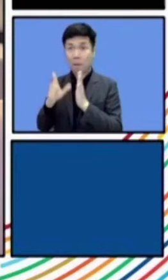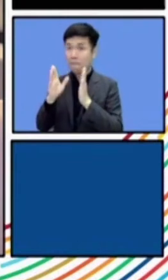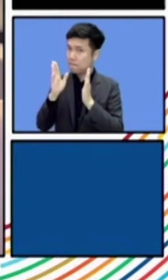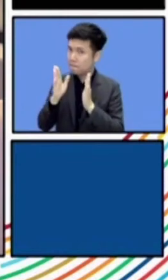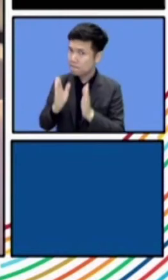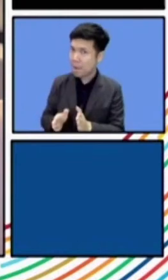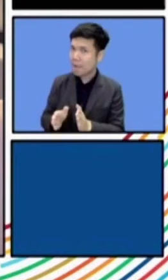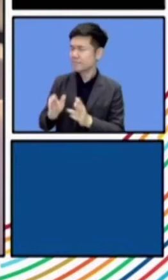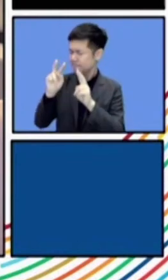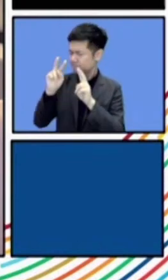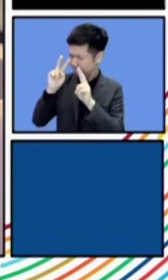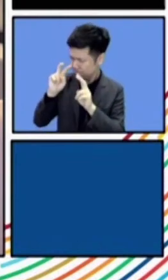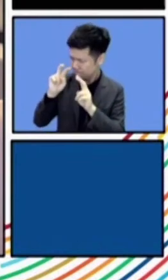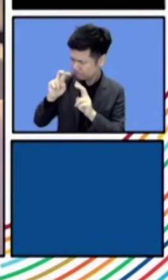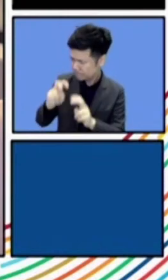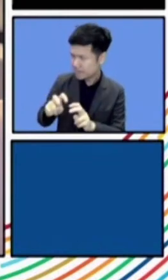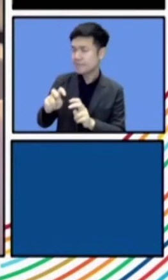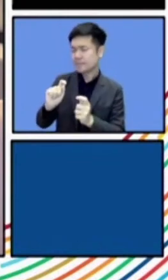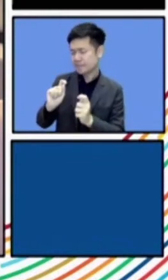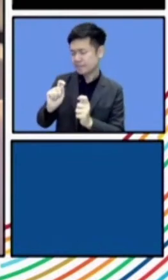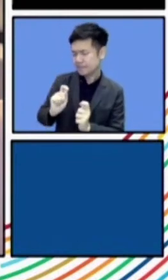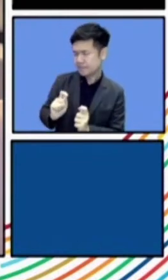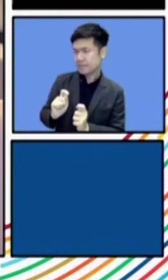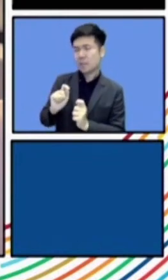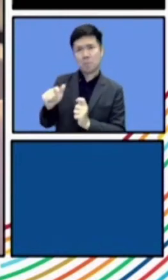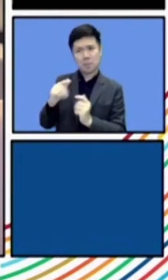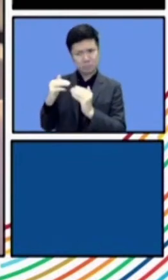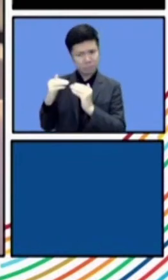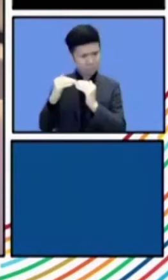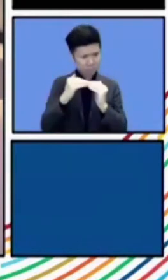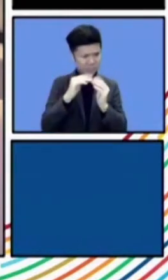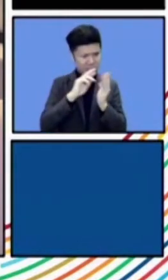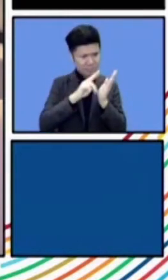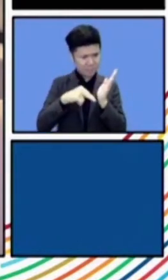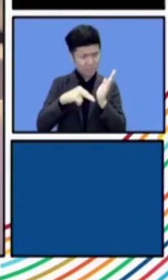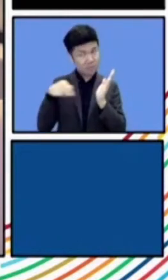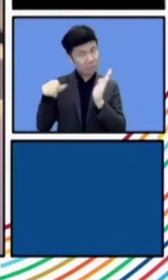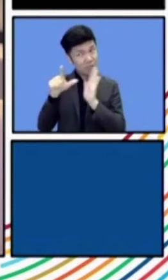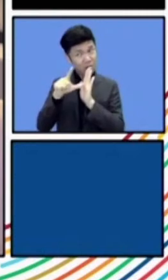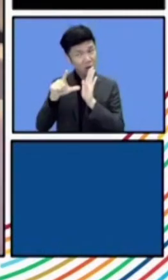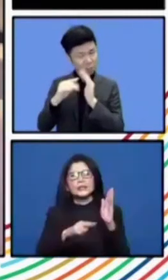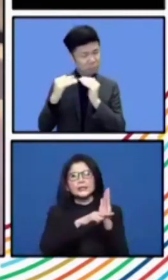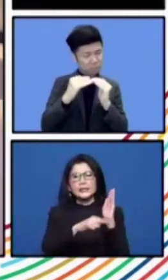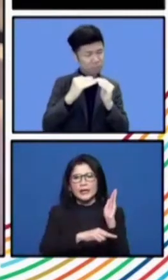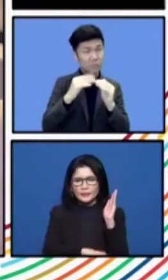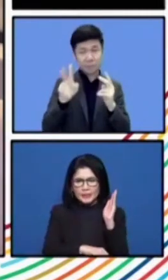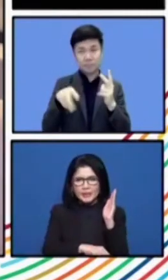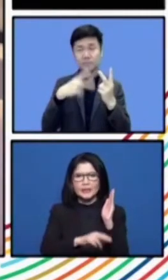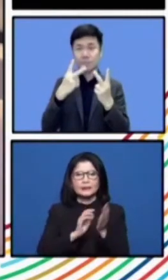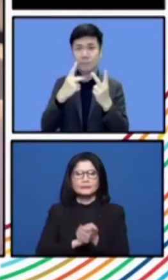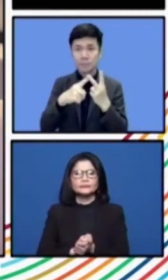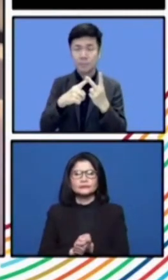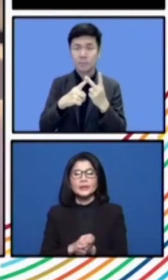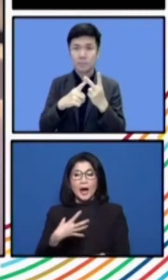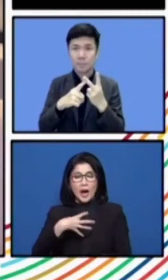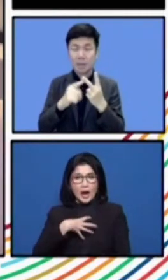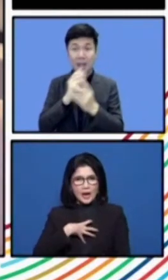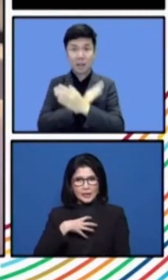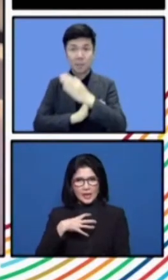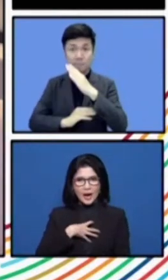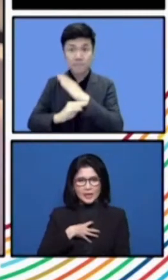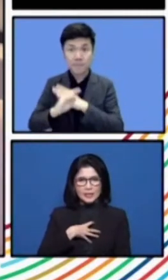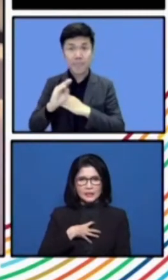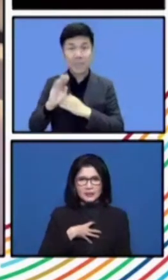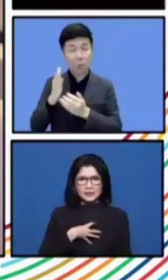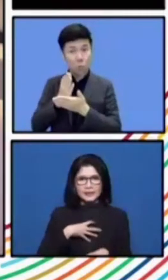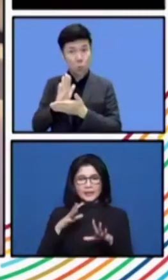scrutinized regularly for consistency and compliance with the crpd second the national disability rights commissions